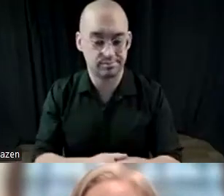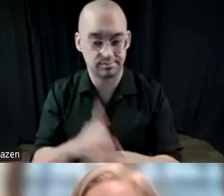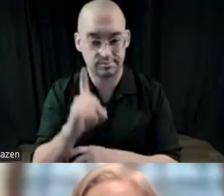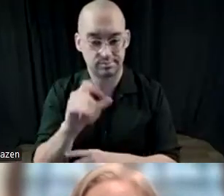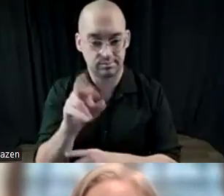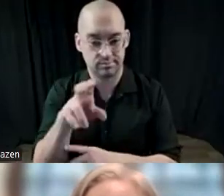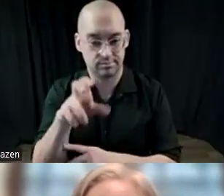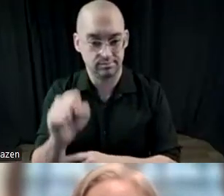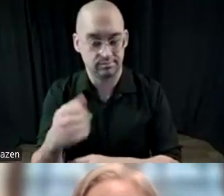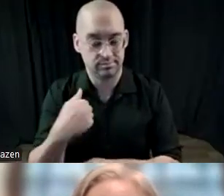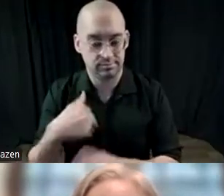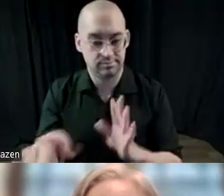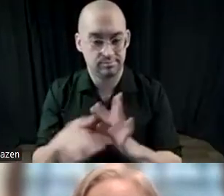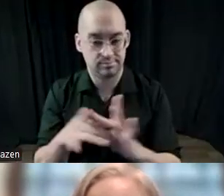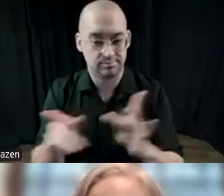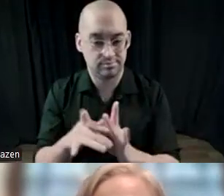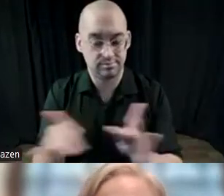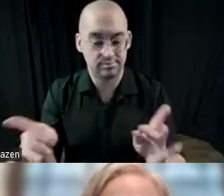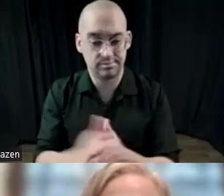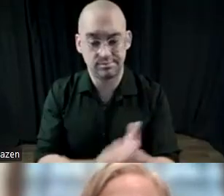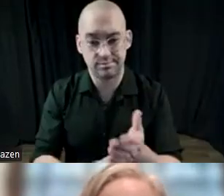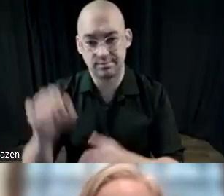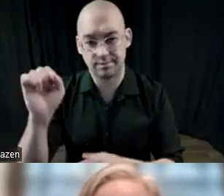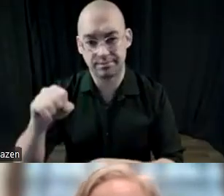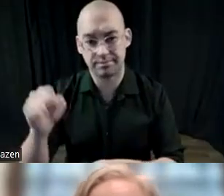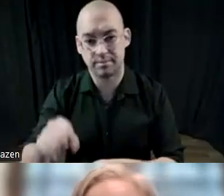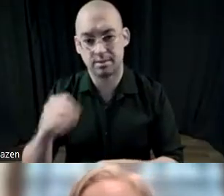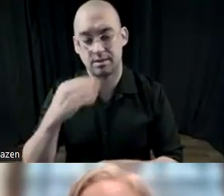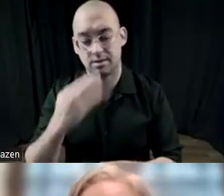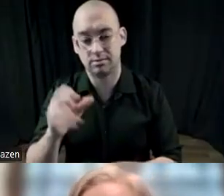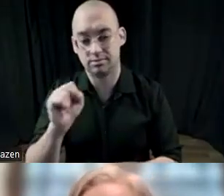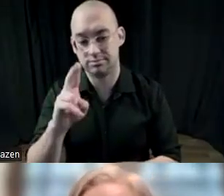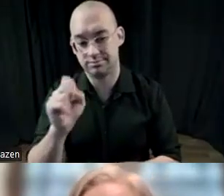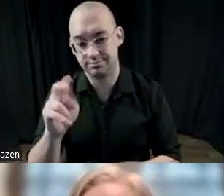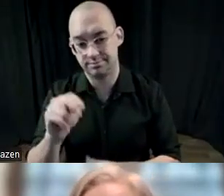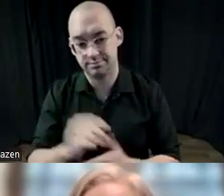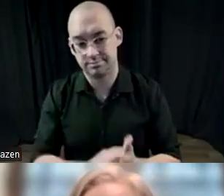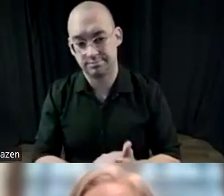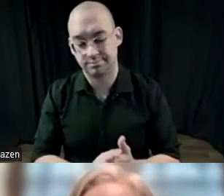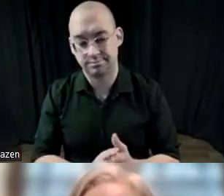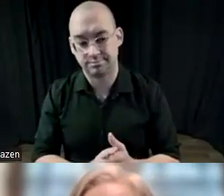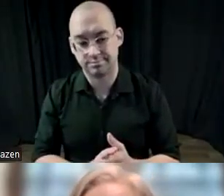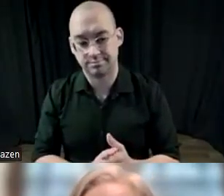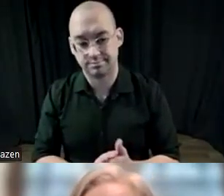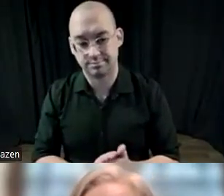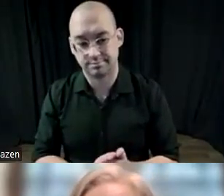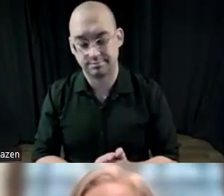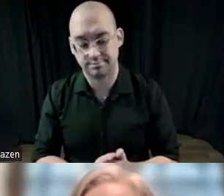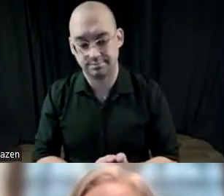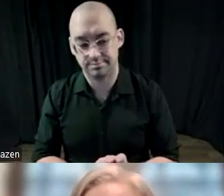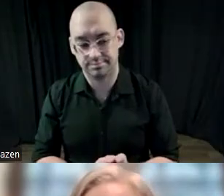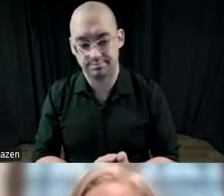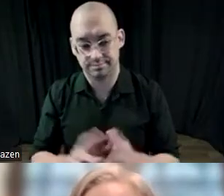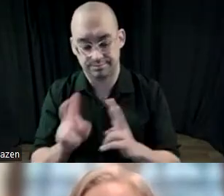comment. Yes, thank you, Susan, for all, and Sarah, for all of this valuable